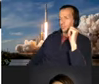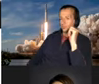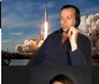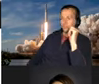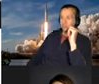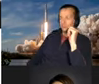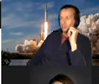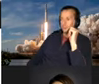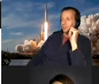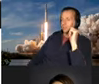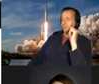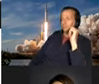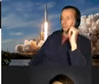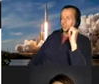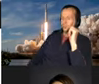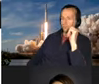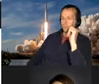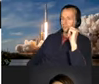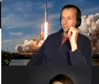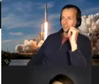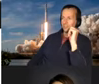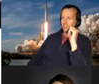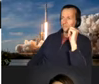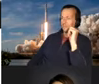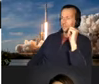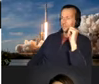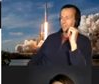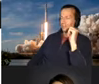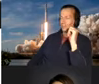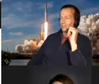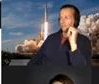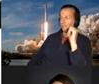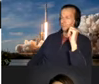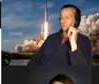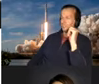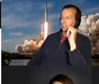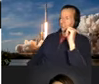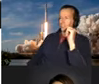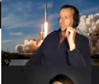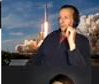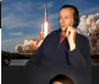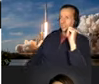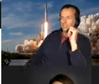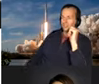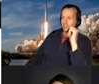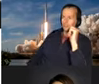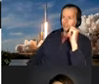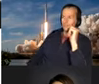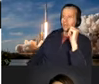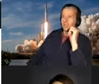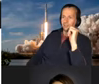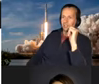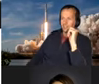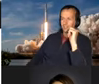would be little children, because based on all the information that we have, unlike the seasonal flu, COVID-19 is an